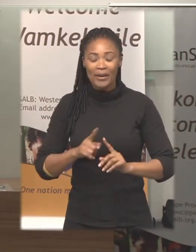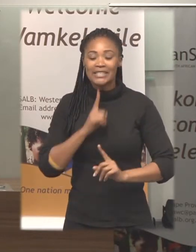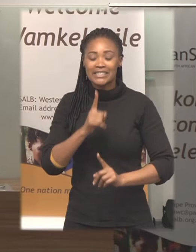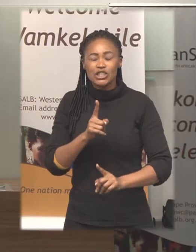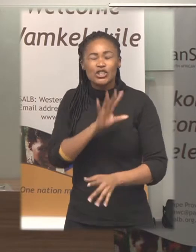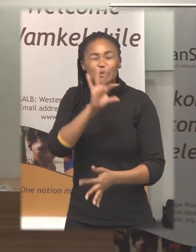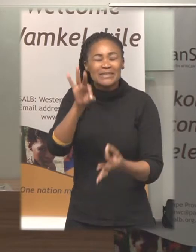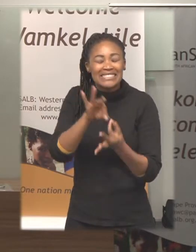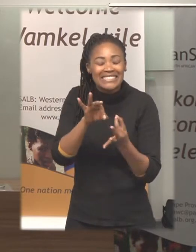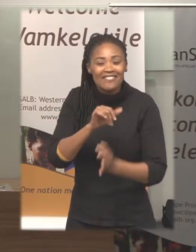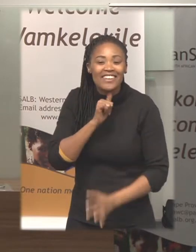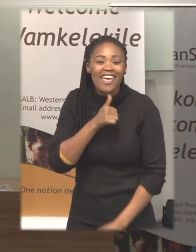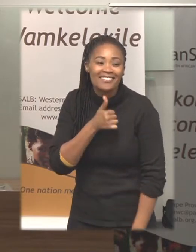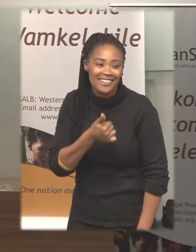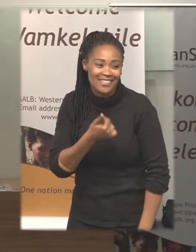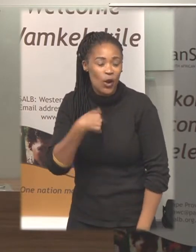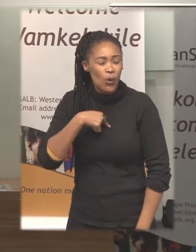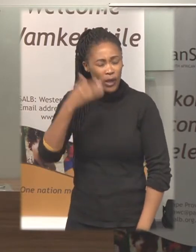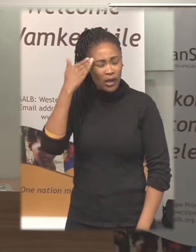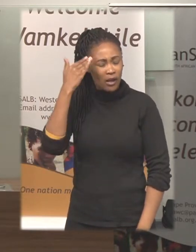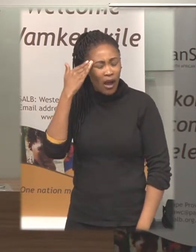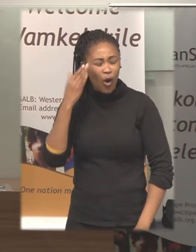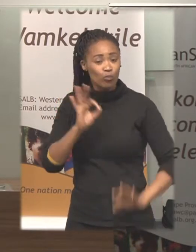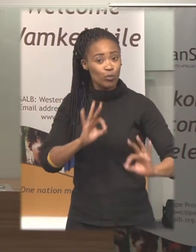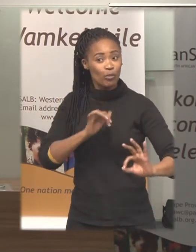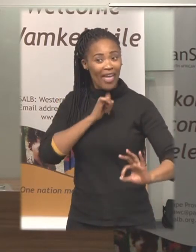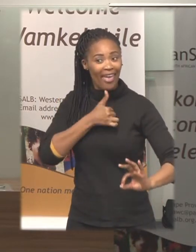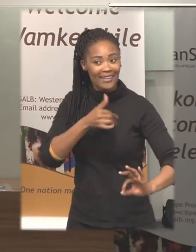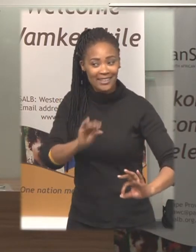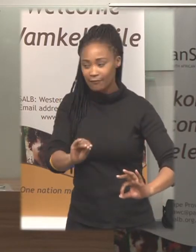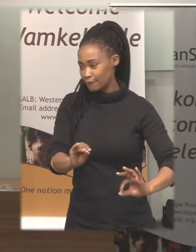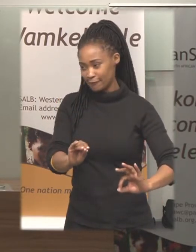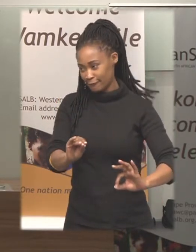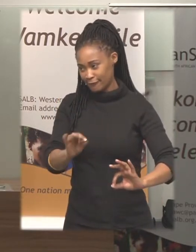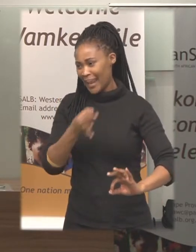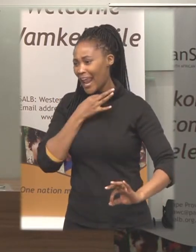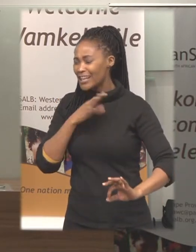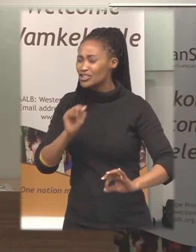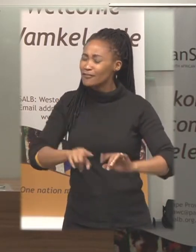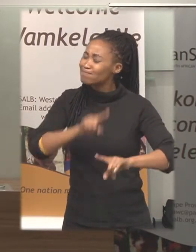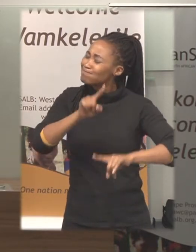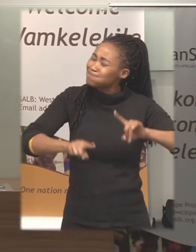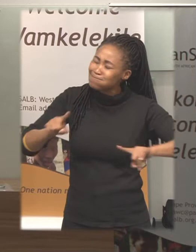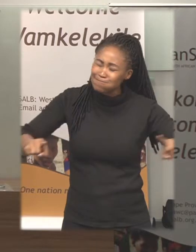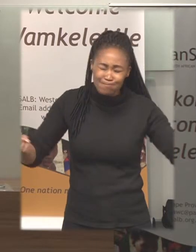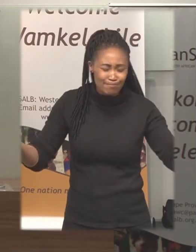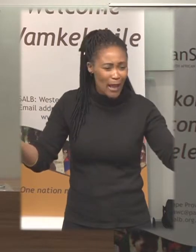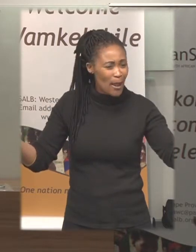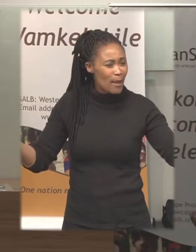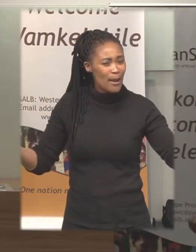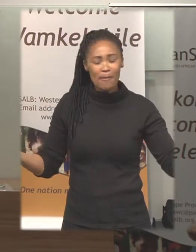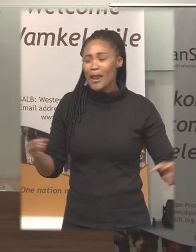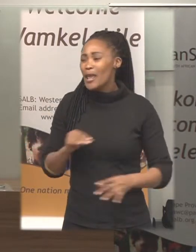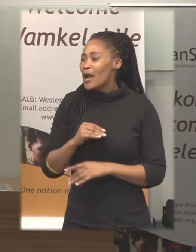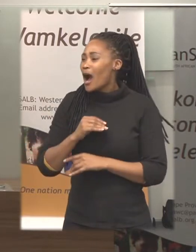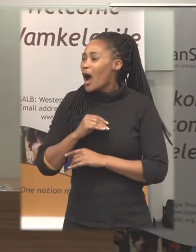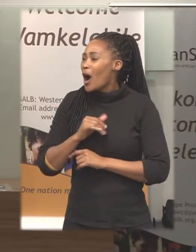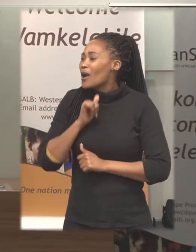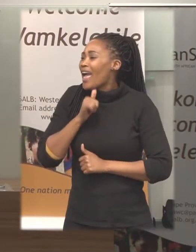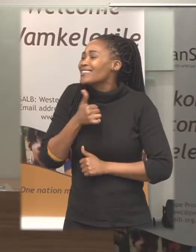And we know that there is no correct pronunciation. In terms of English, we have hundreds of different pronunciations